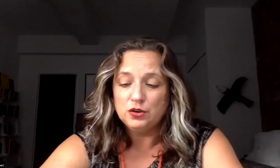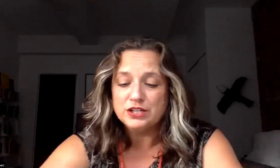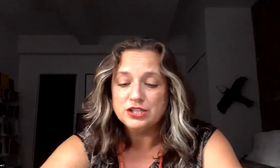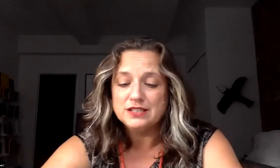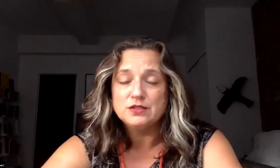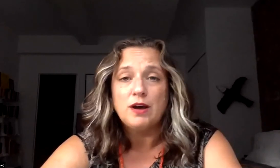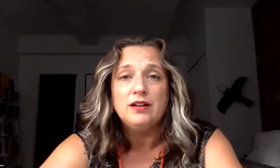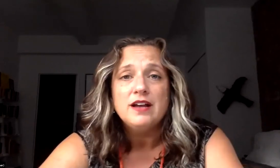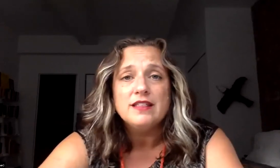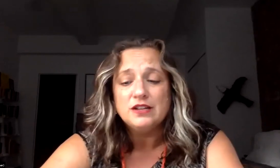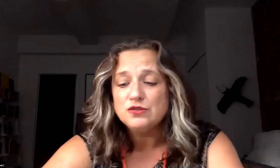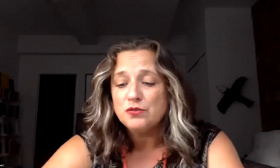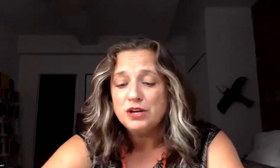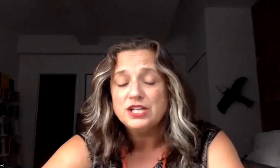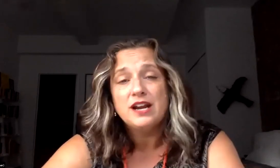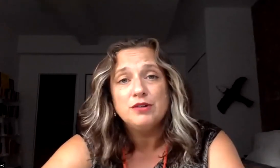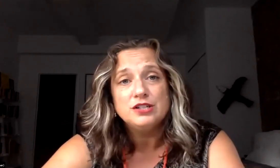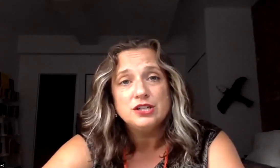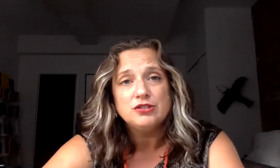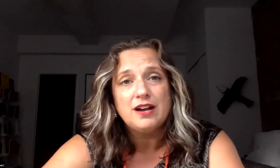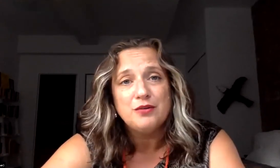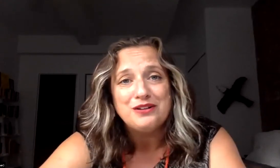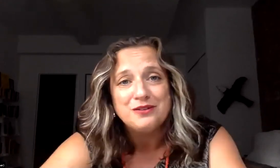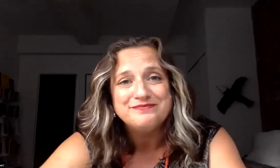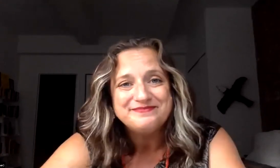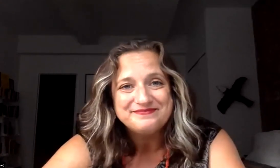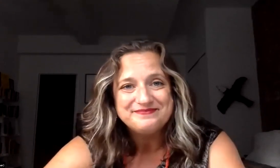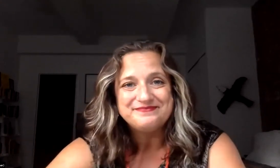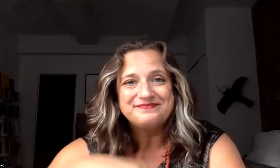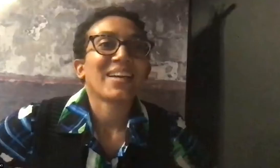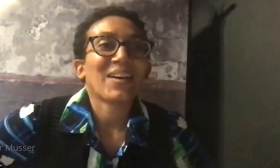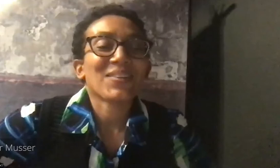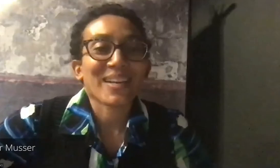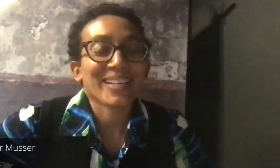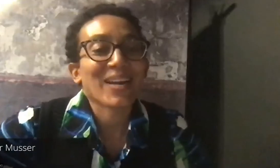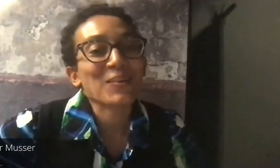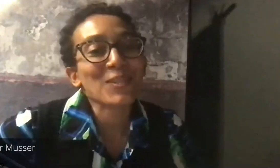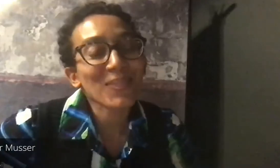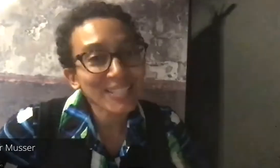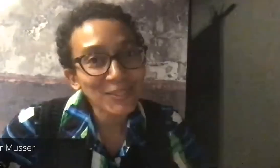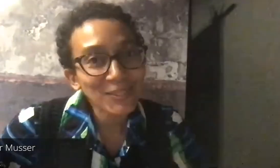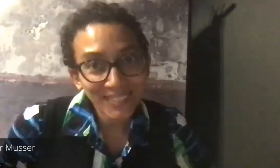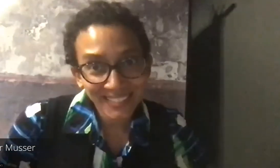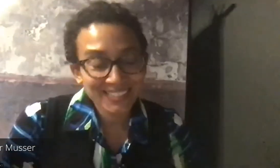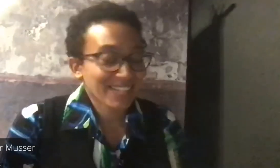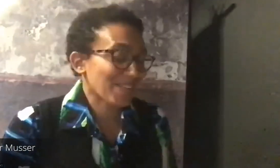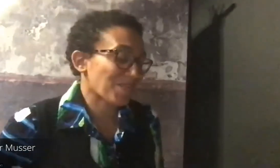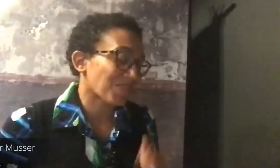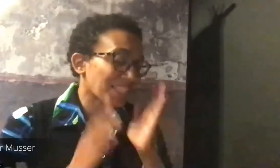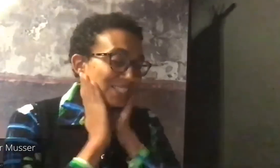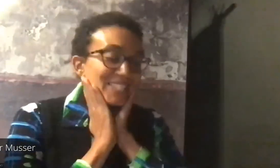all of your questions as well. Thank you so much, Amber and Chitra, and welcome. All right. So thank you, Laura.